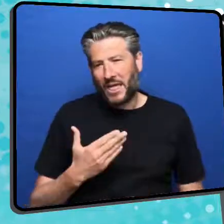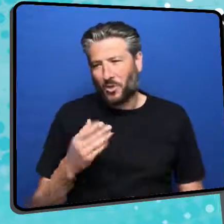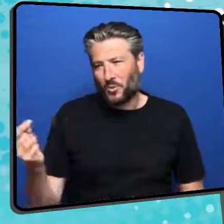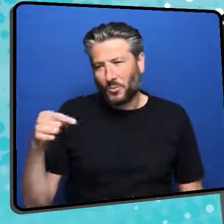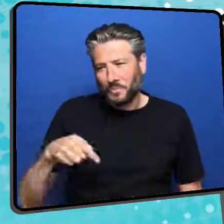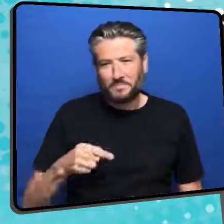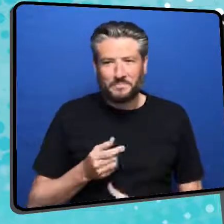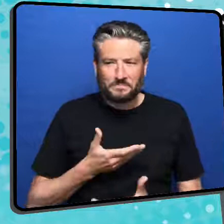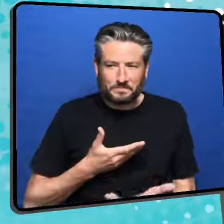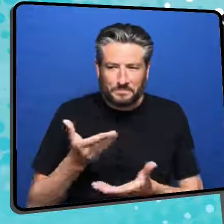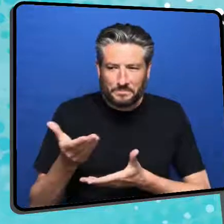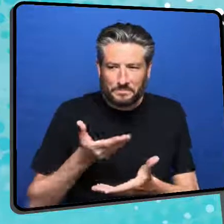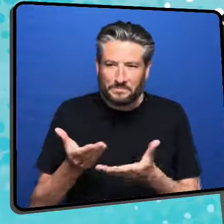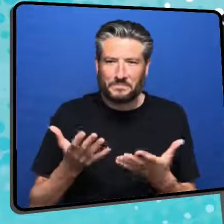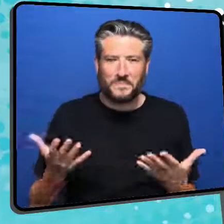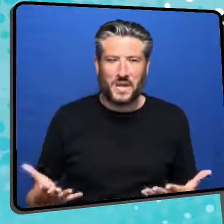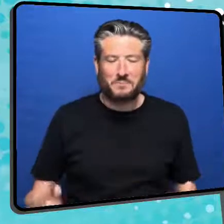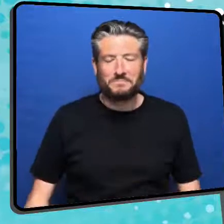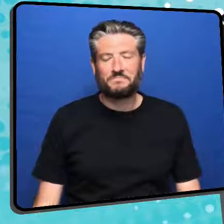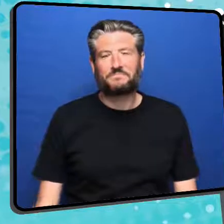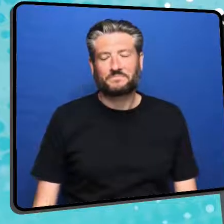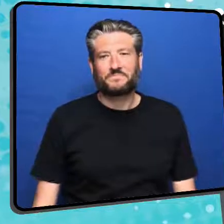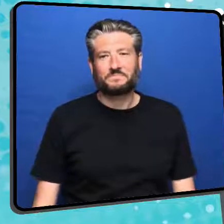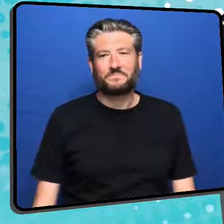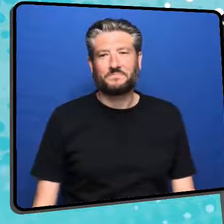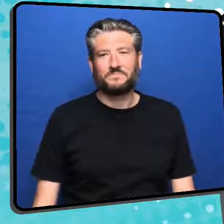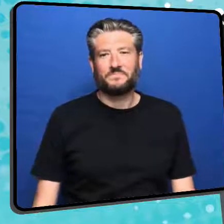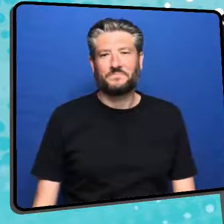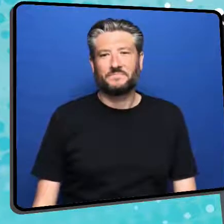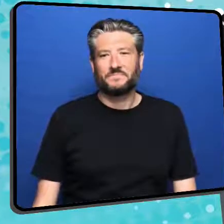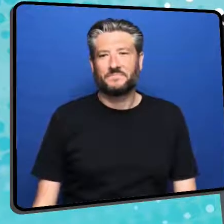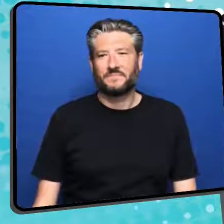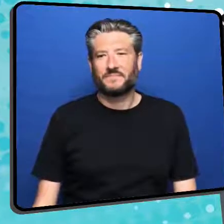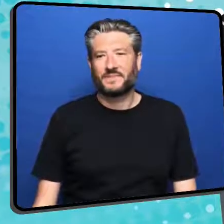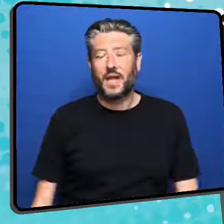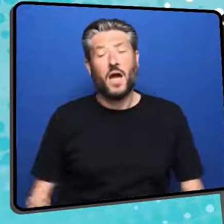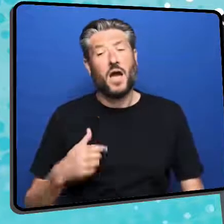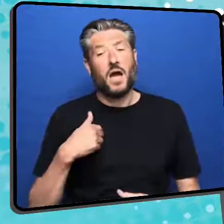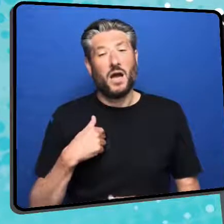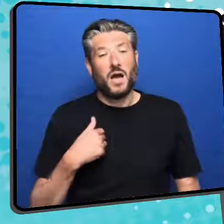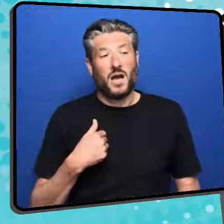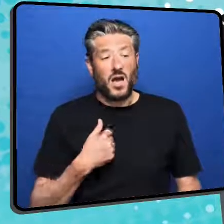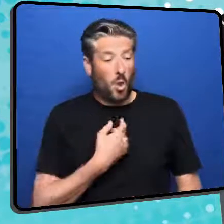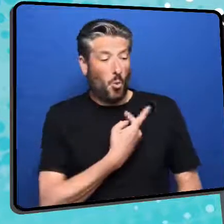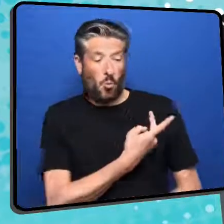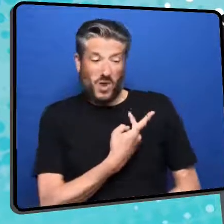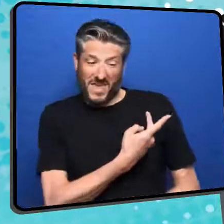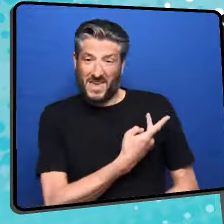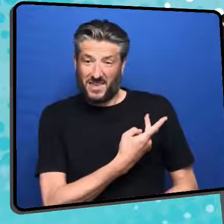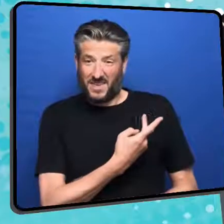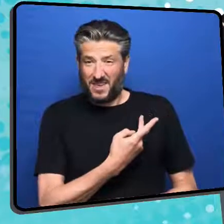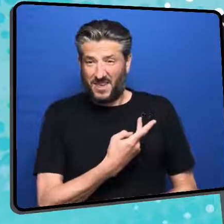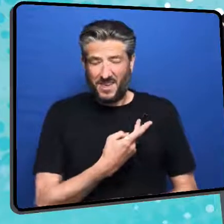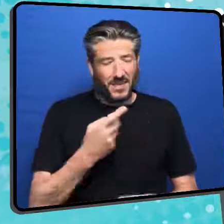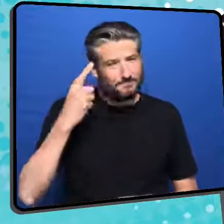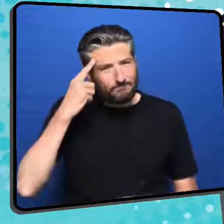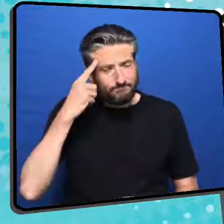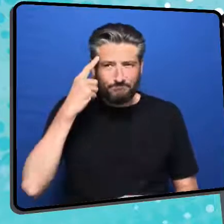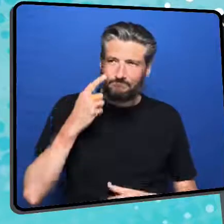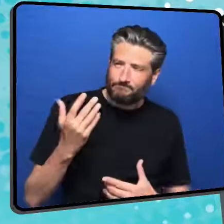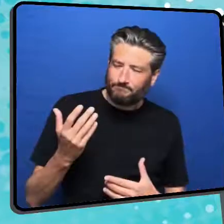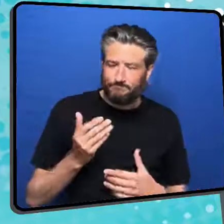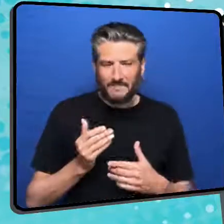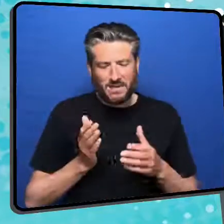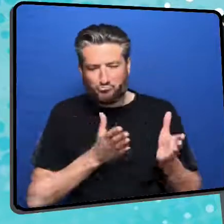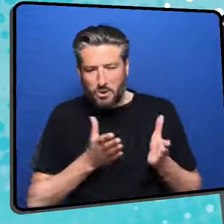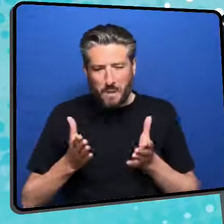It's quite an exciting. It's been, because we always do some prep behind the scenes, everyone. I'm going to give you a little sneak peek, and we always